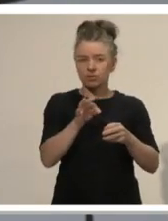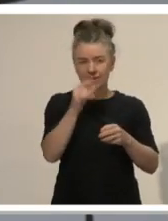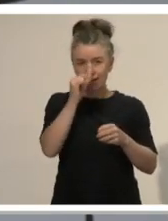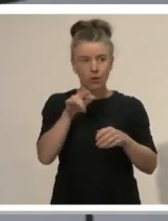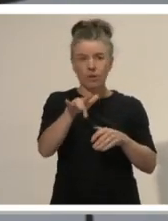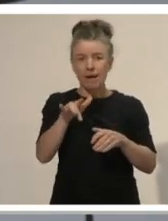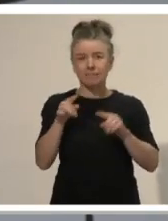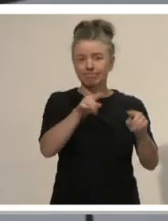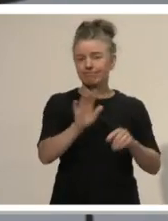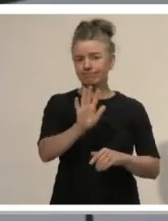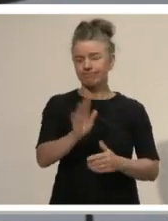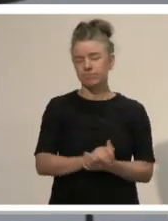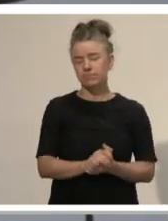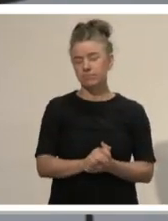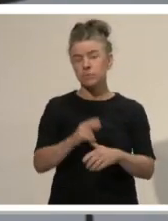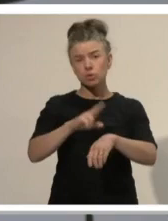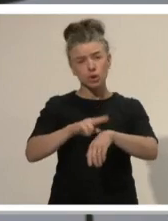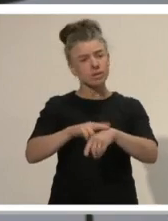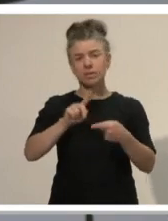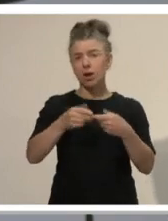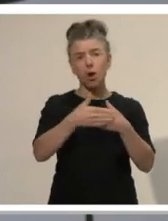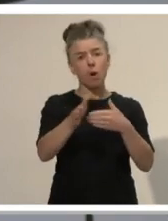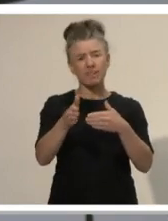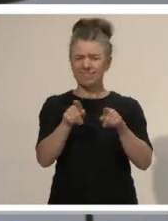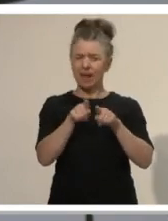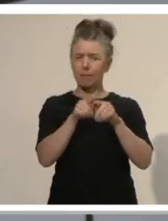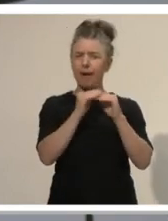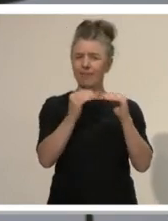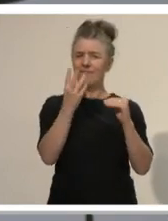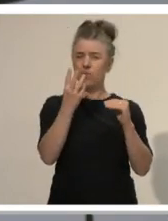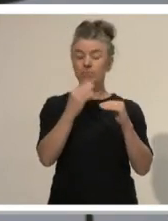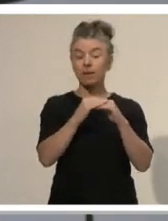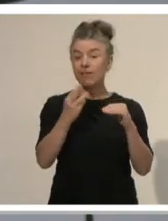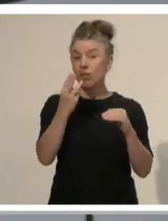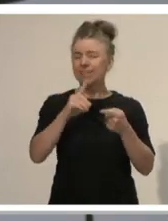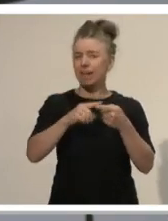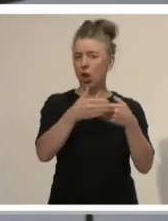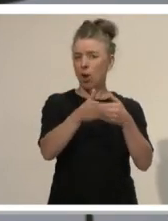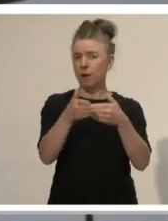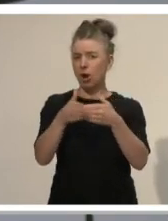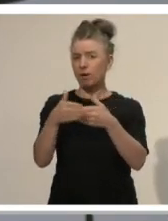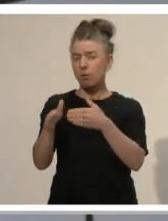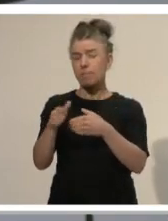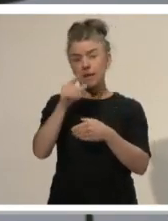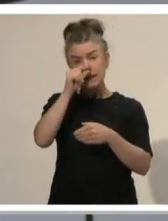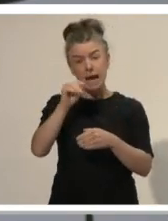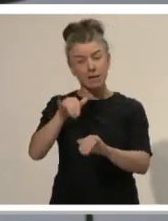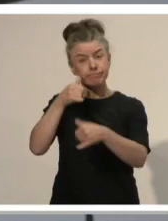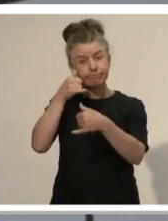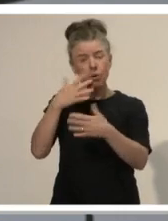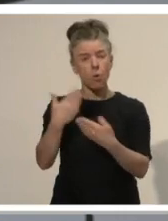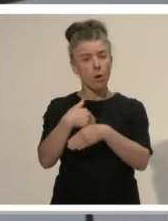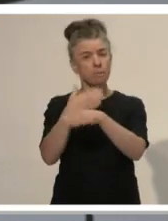course, will be open as they have been through alert level 4, and they will be continuing to conduct virtual consultations as much as